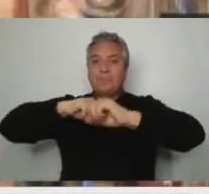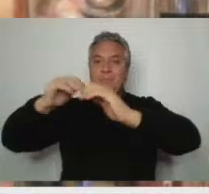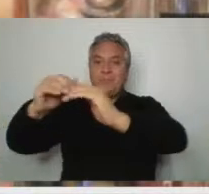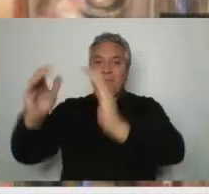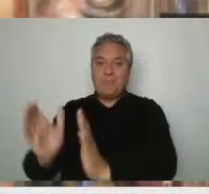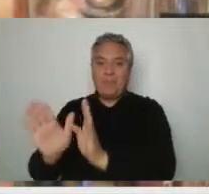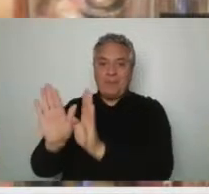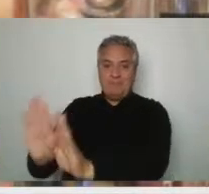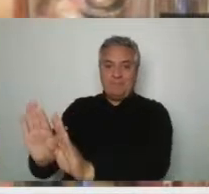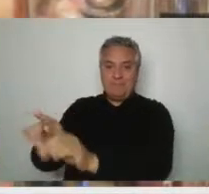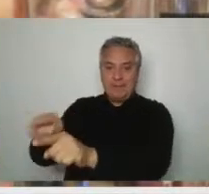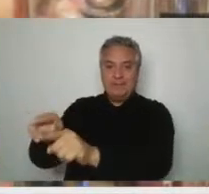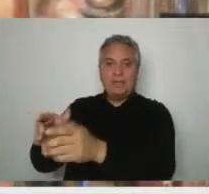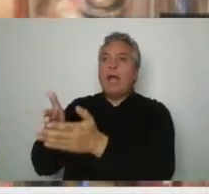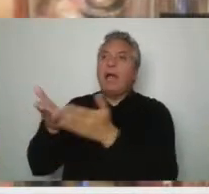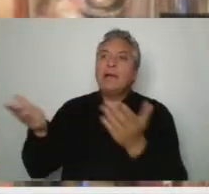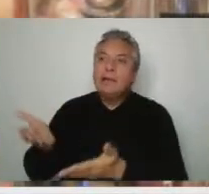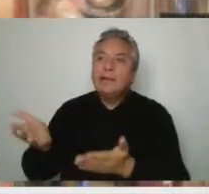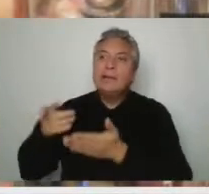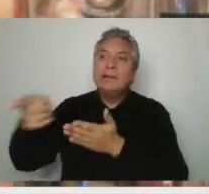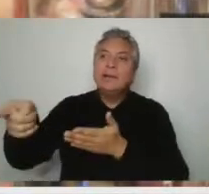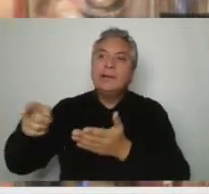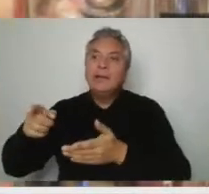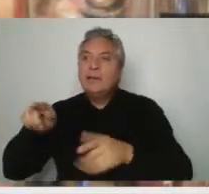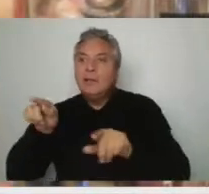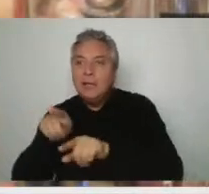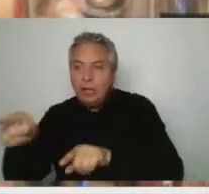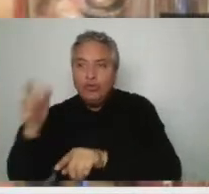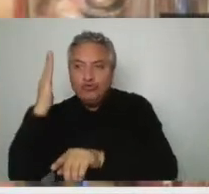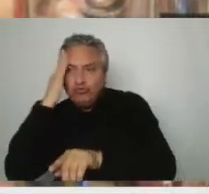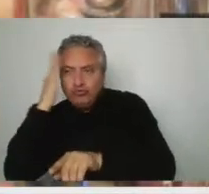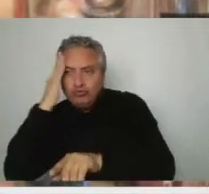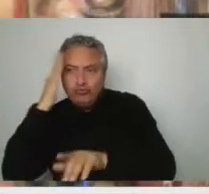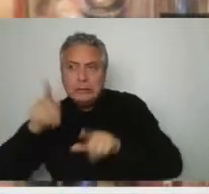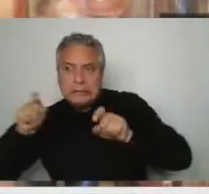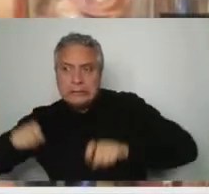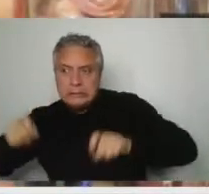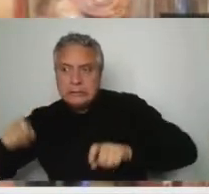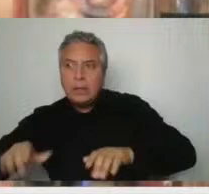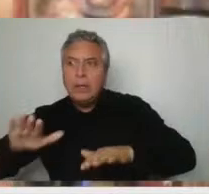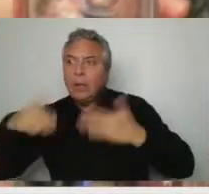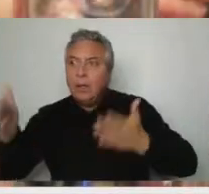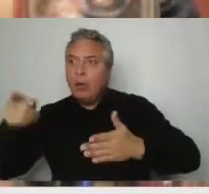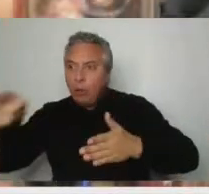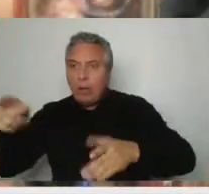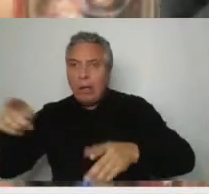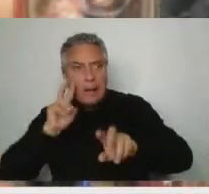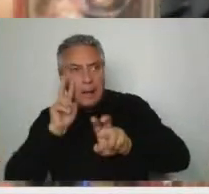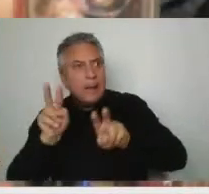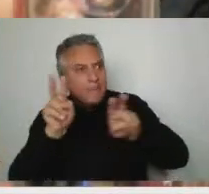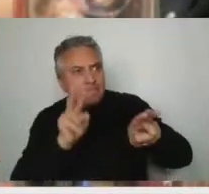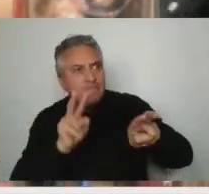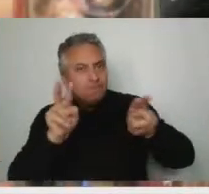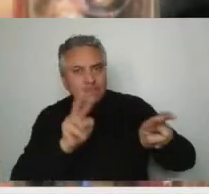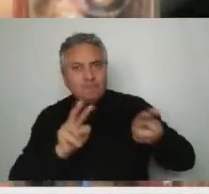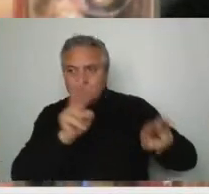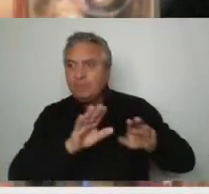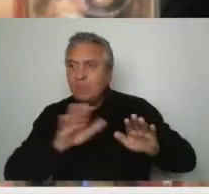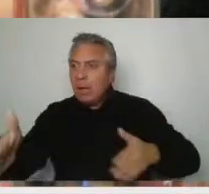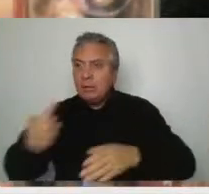alignment of skills. When you ask companies what skills they require and how long it takes them to find